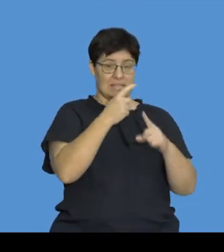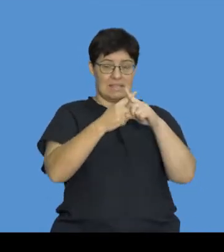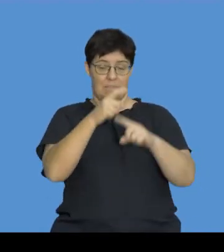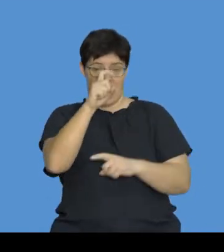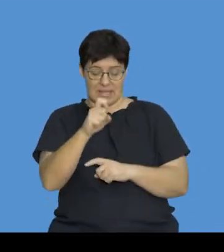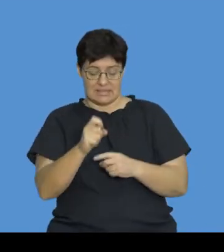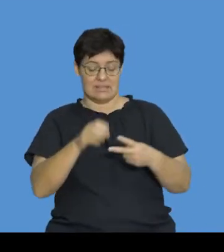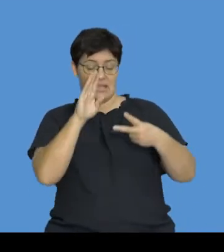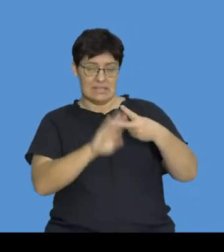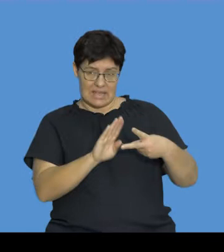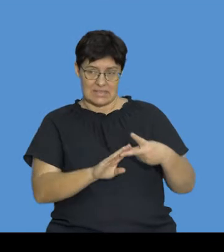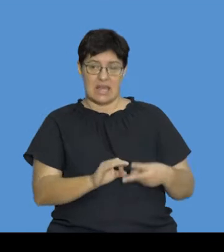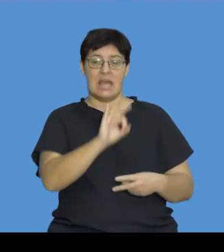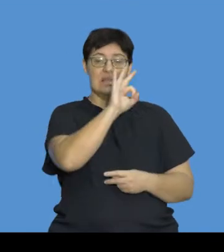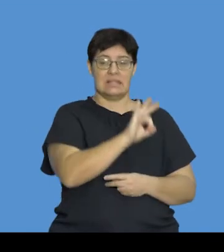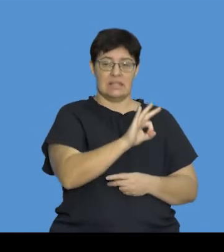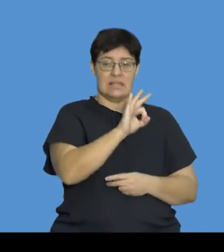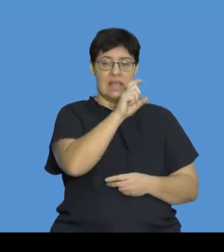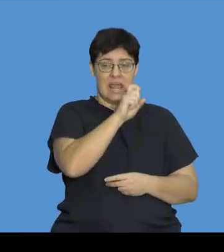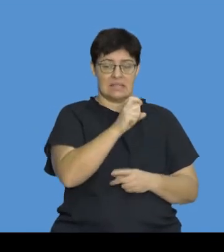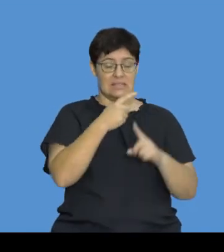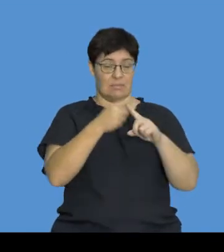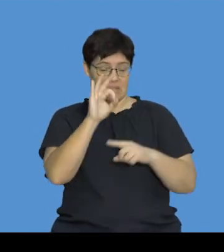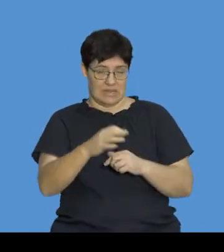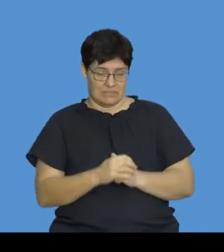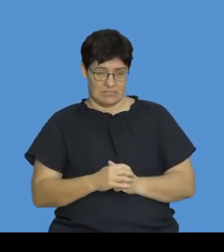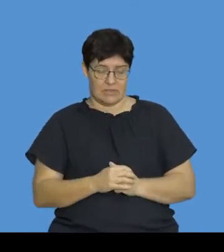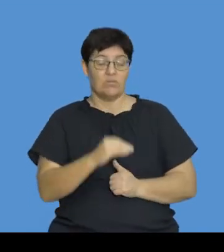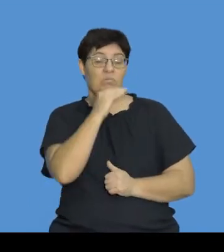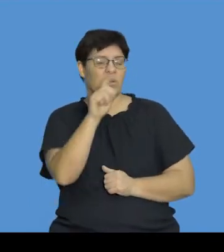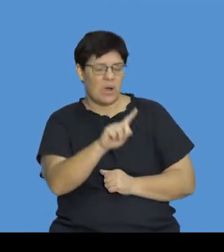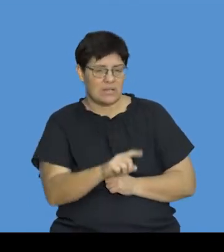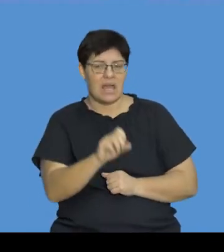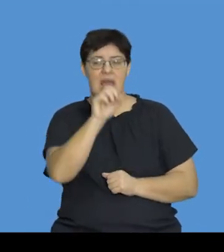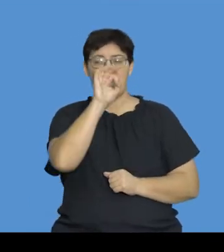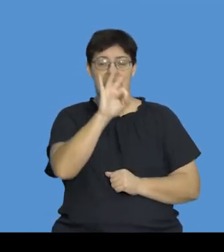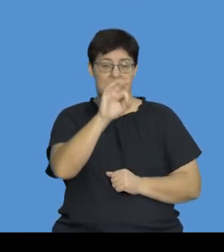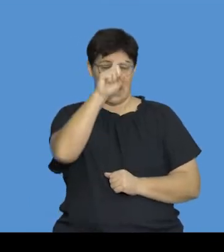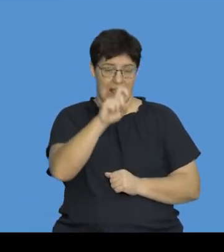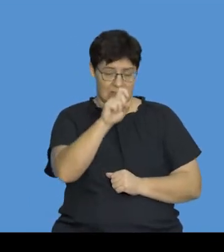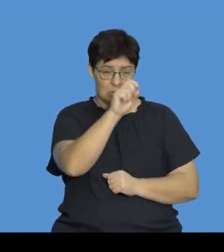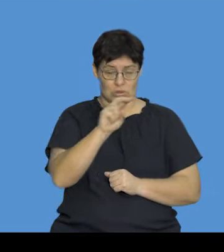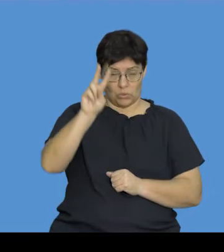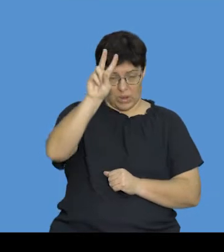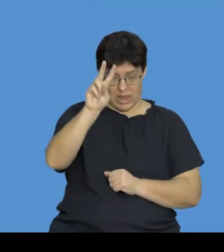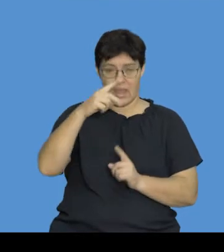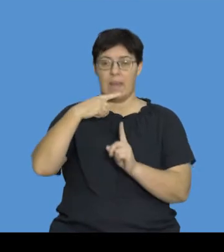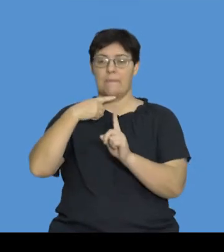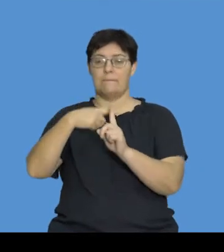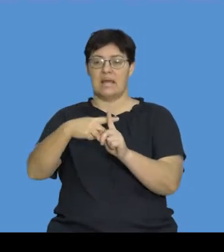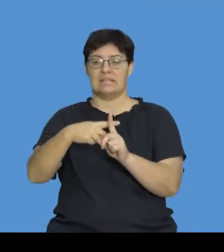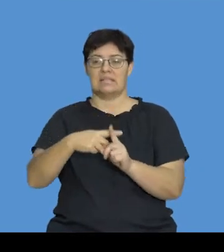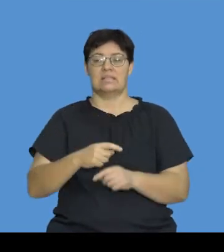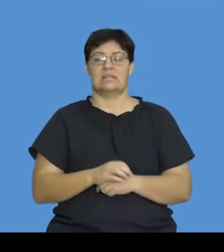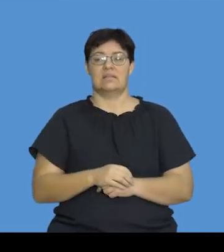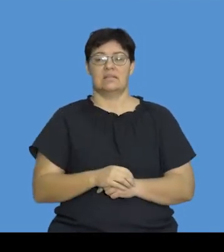the 3 there. So this will give me 3x squared plus 3x